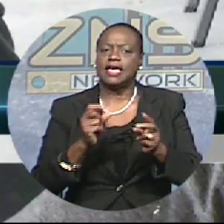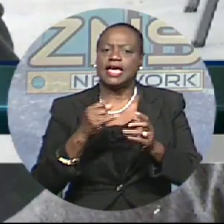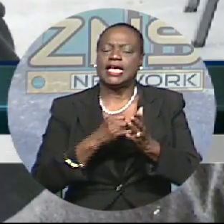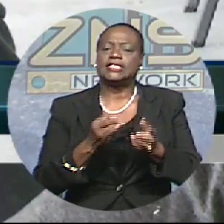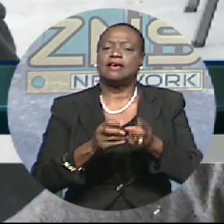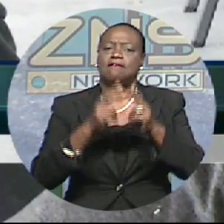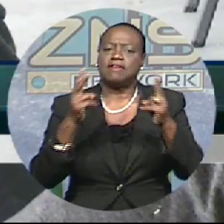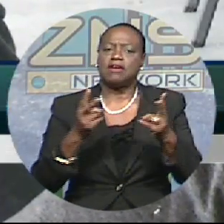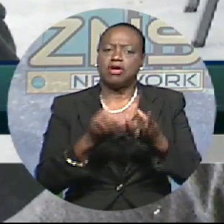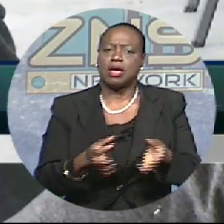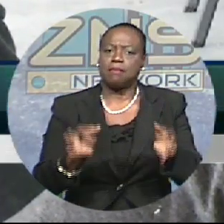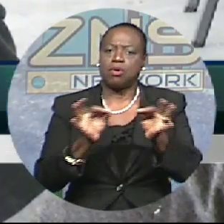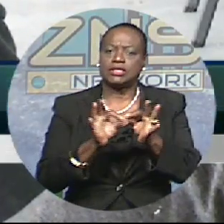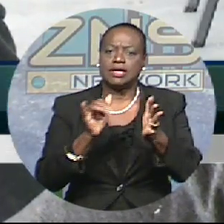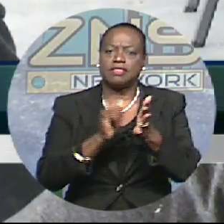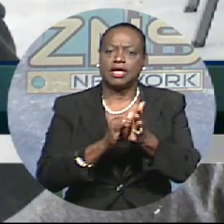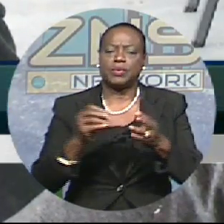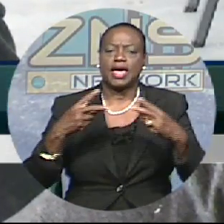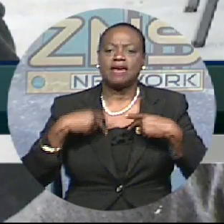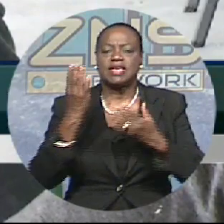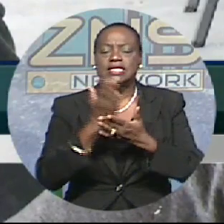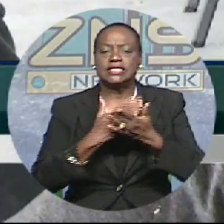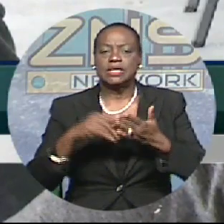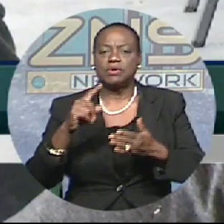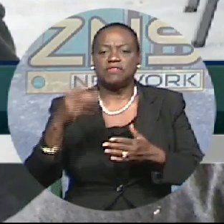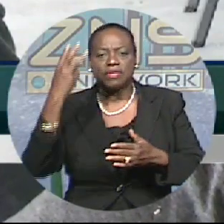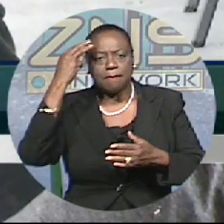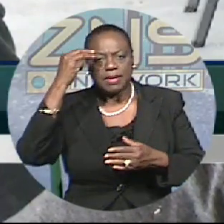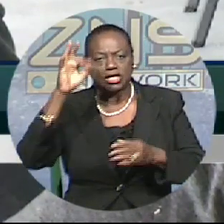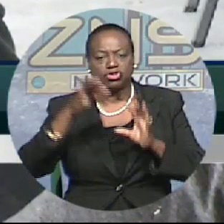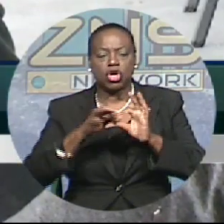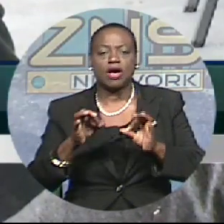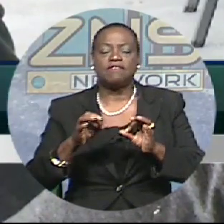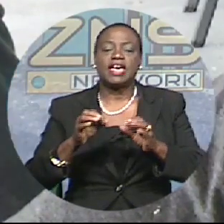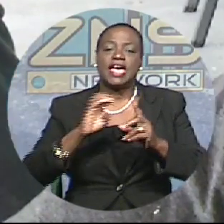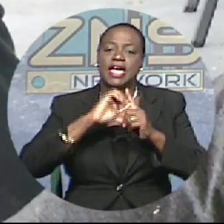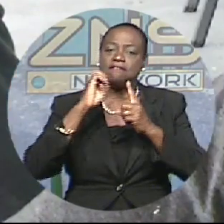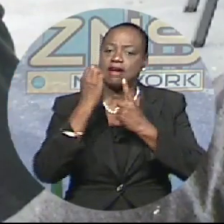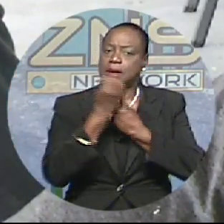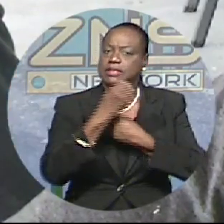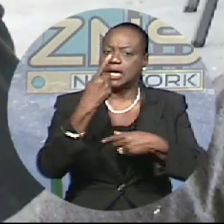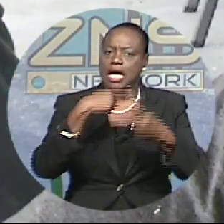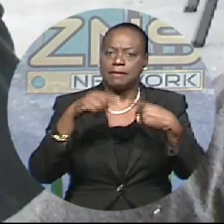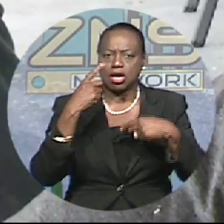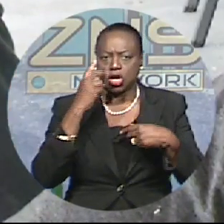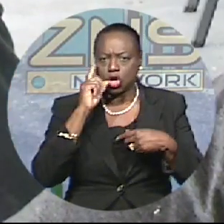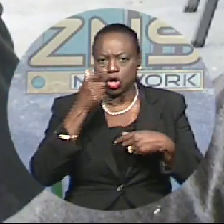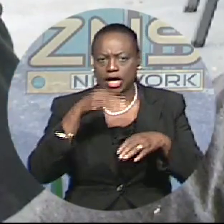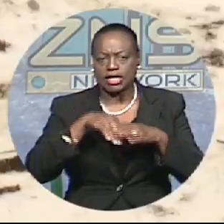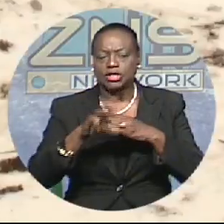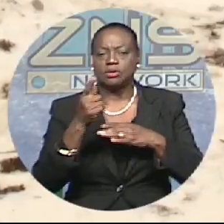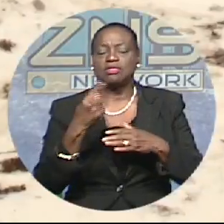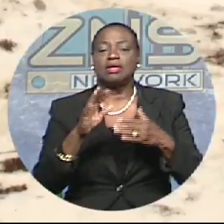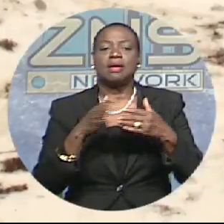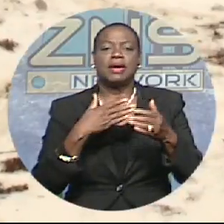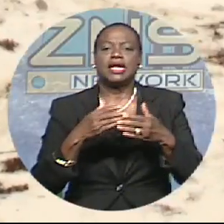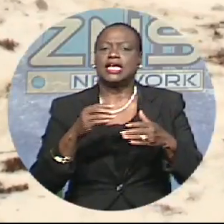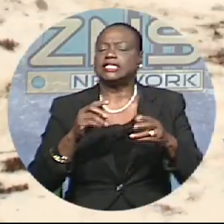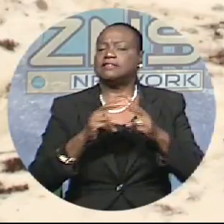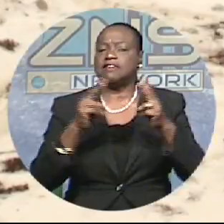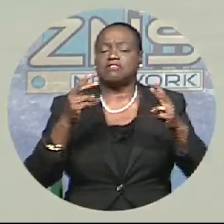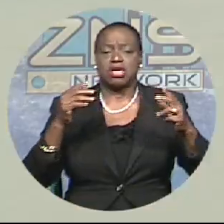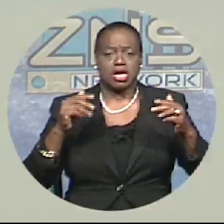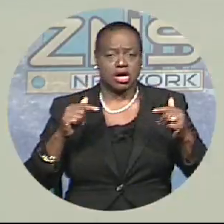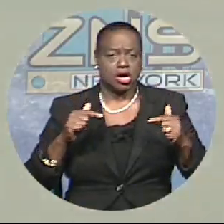if we can have somebody from the Ministry of Environment come down here and look into this matter. It's very hateful to know this is going on. The disturbance of